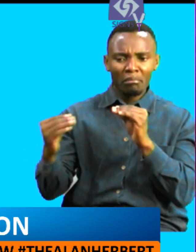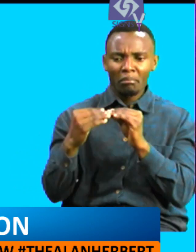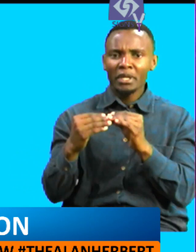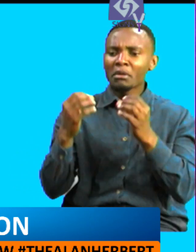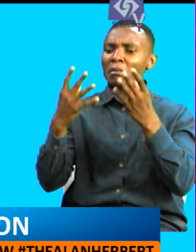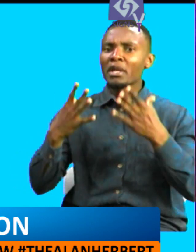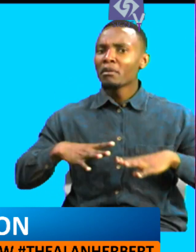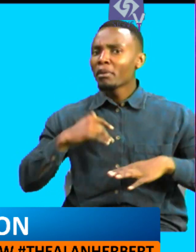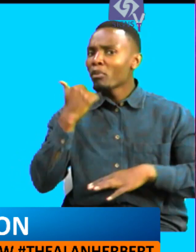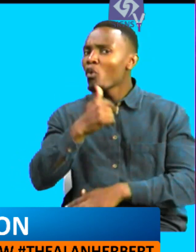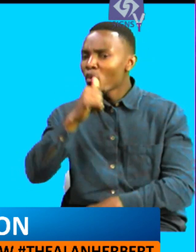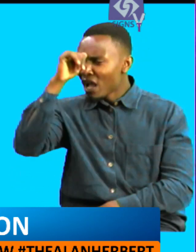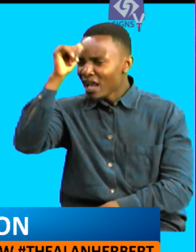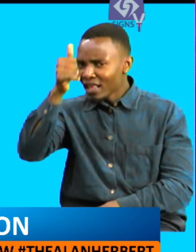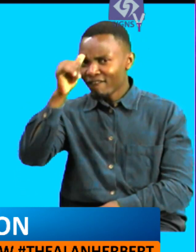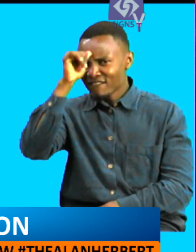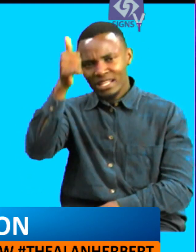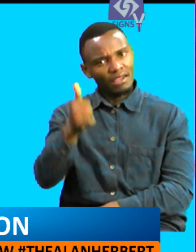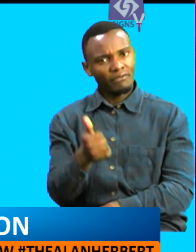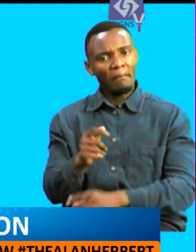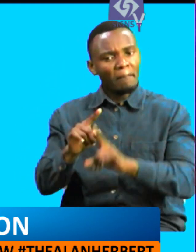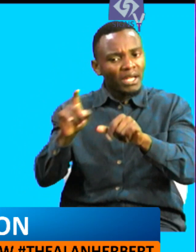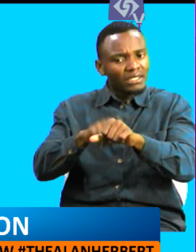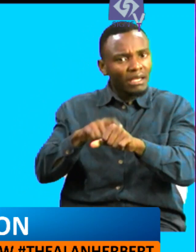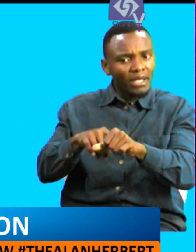brilliant, but when you call them out to